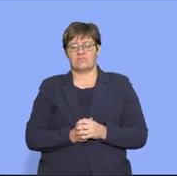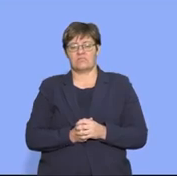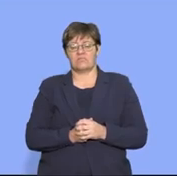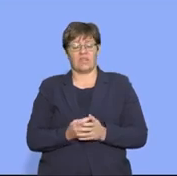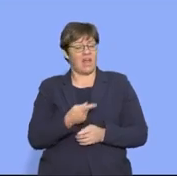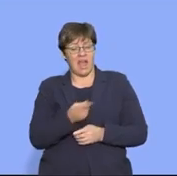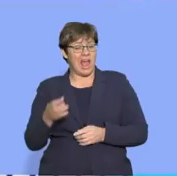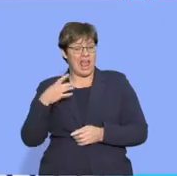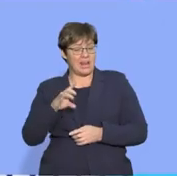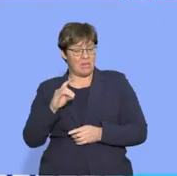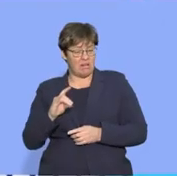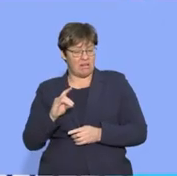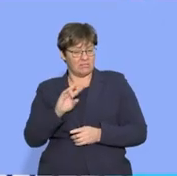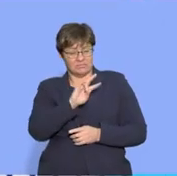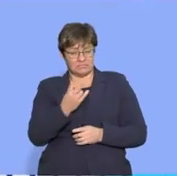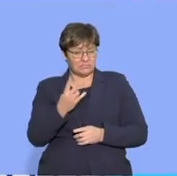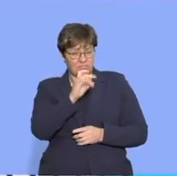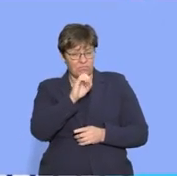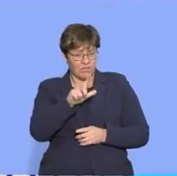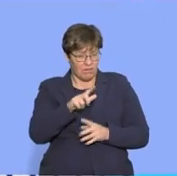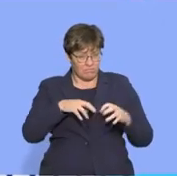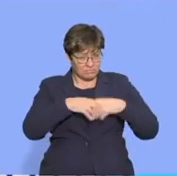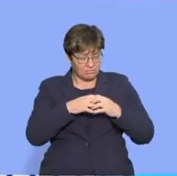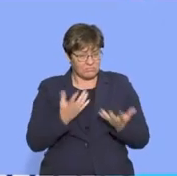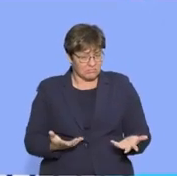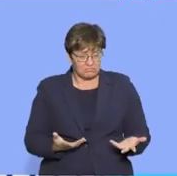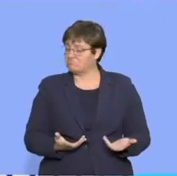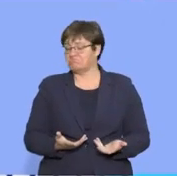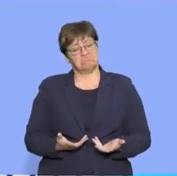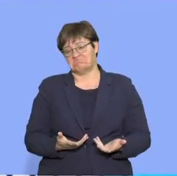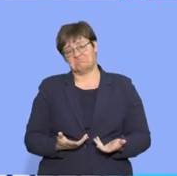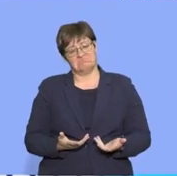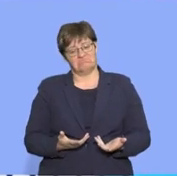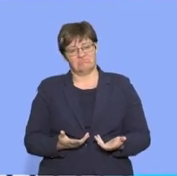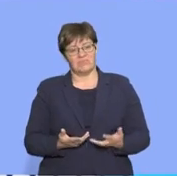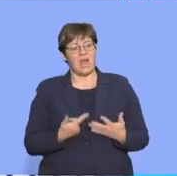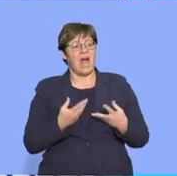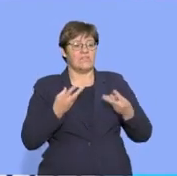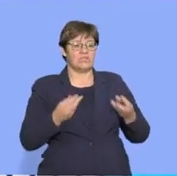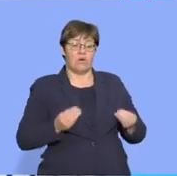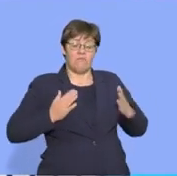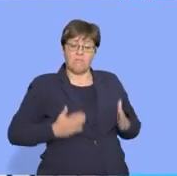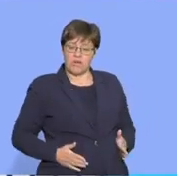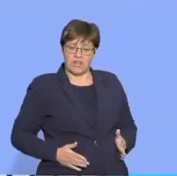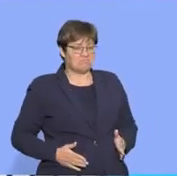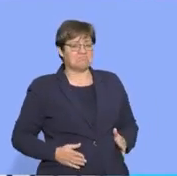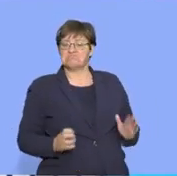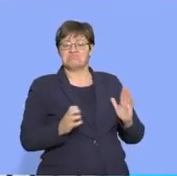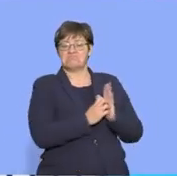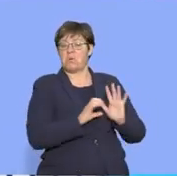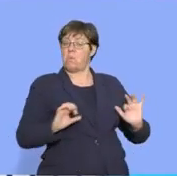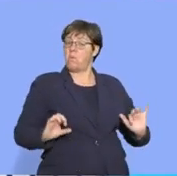The next thing is, do all animals fossilize? And the answer is no. Anything